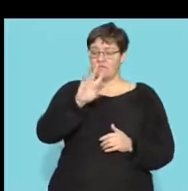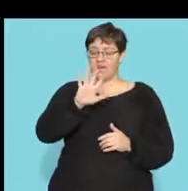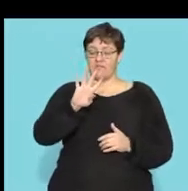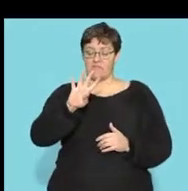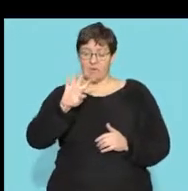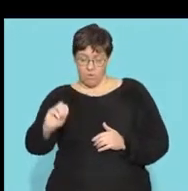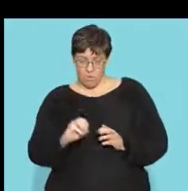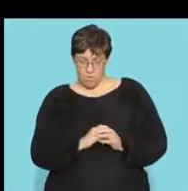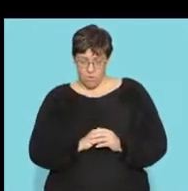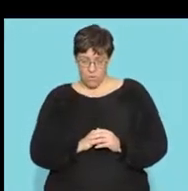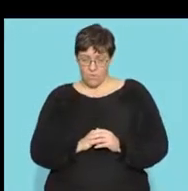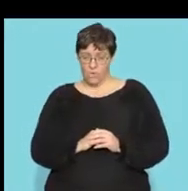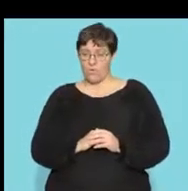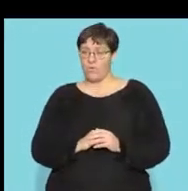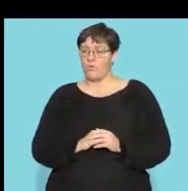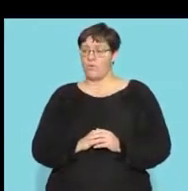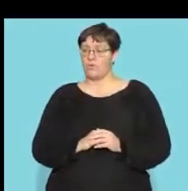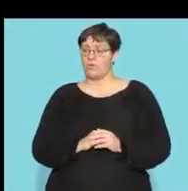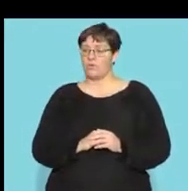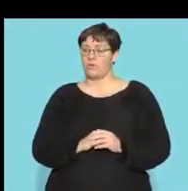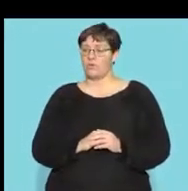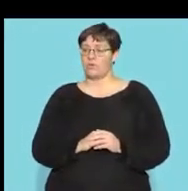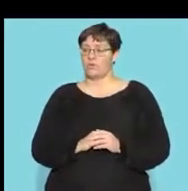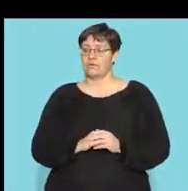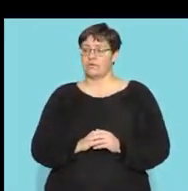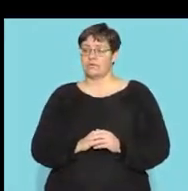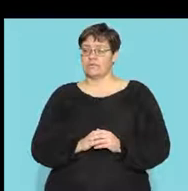figure, 62,540, the